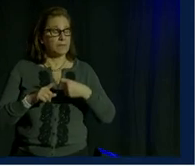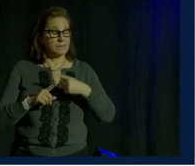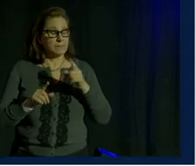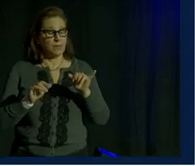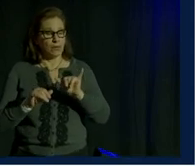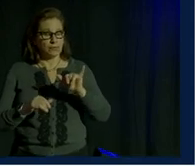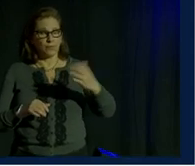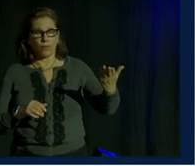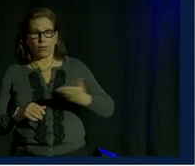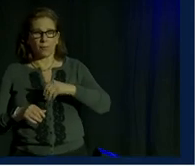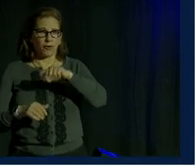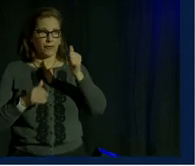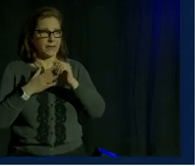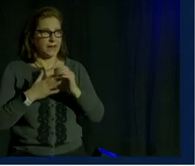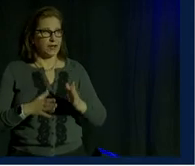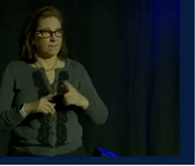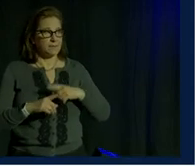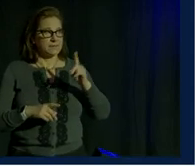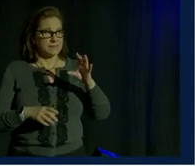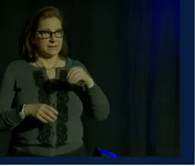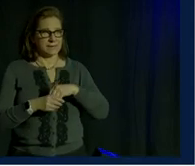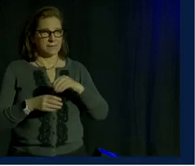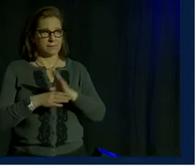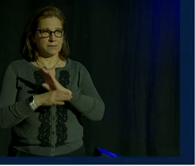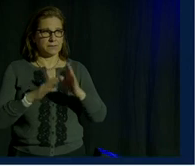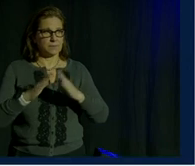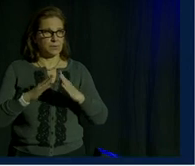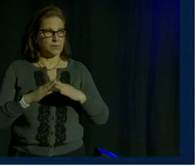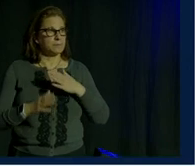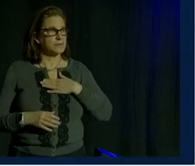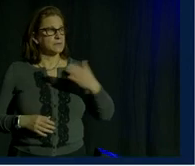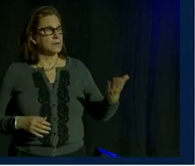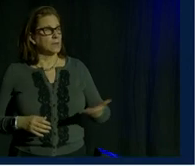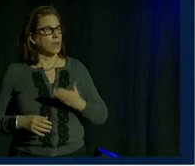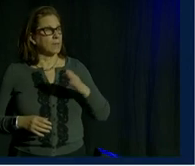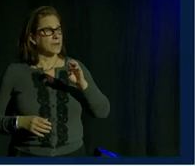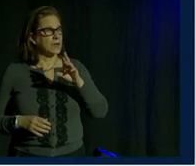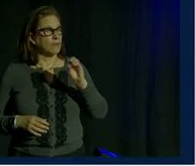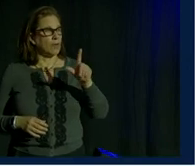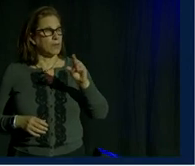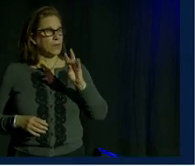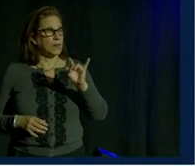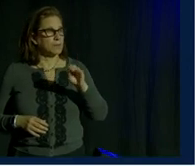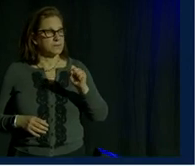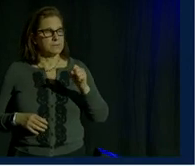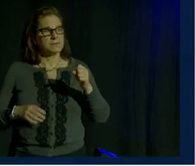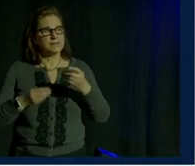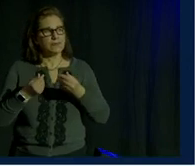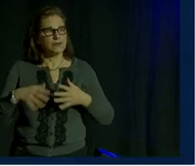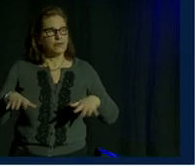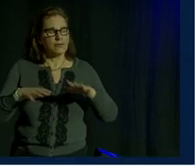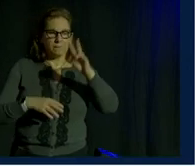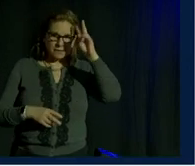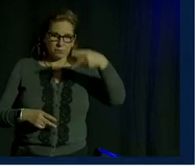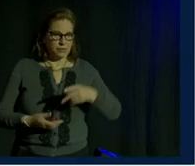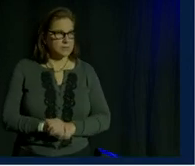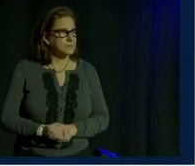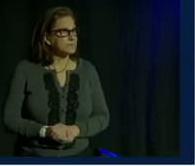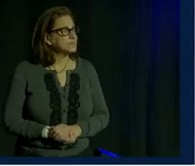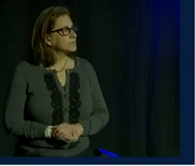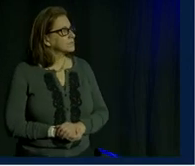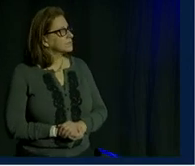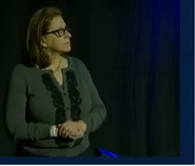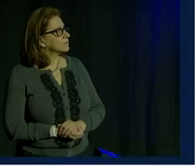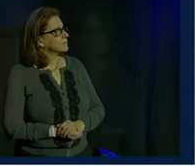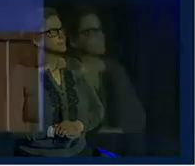to announce a new opportunity for small businesses. Please welcome Errol Williams, Territory Vice President at WeWork.